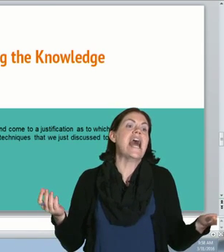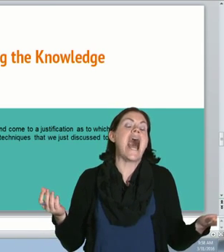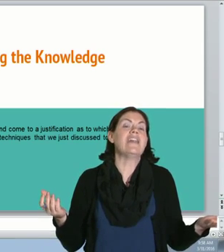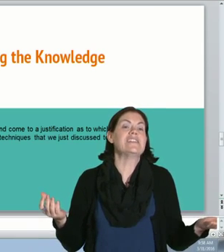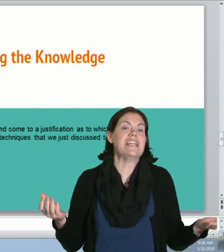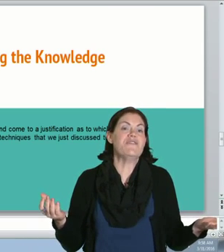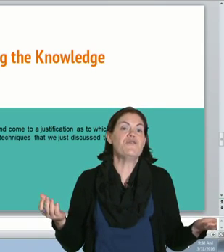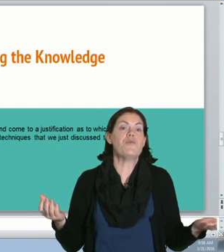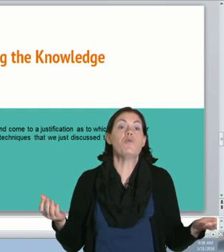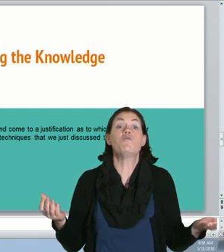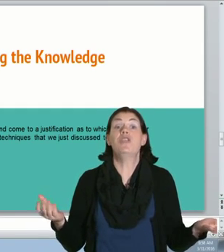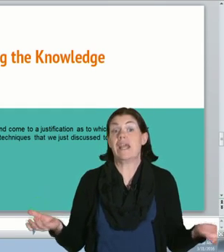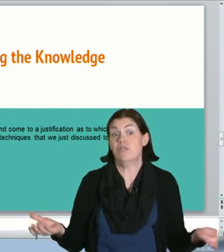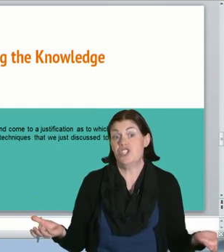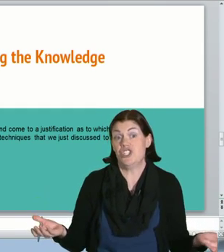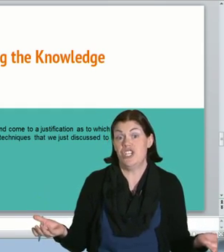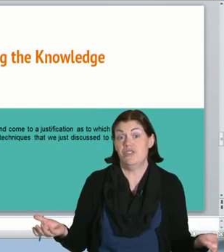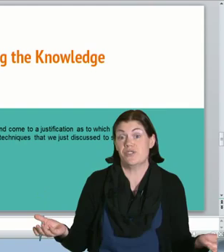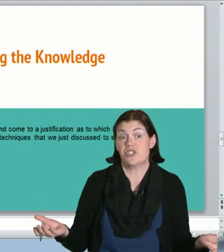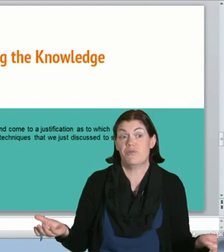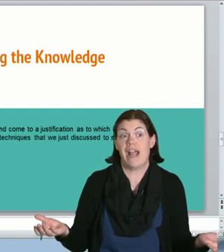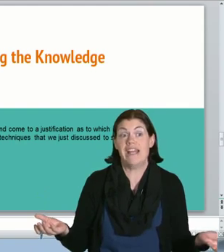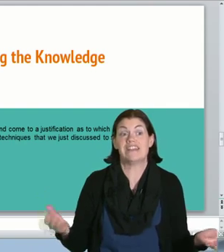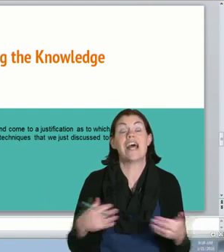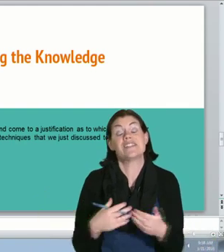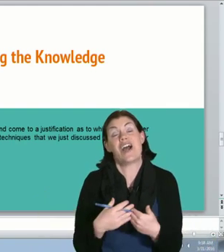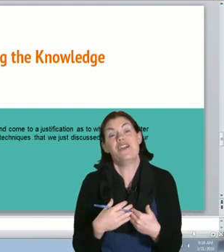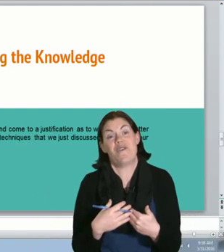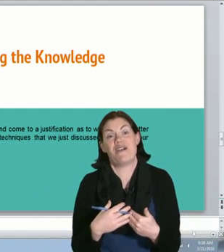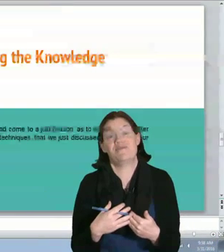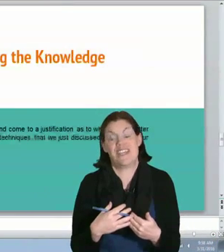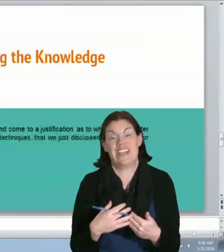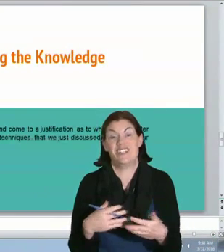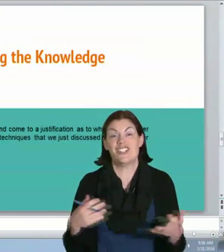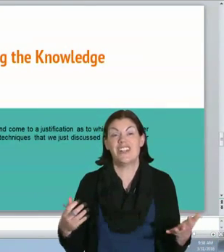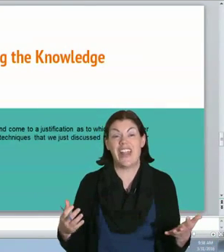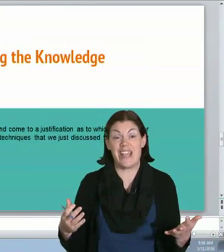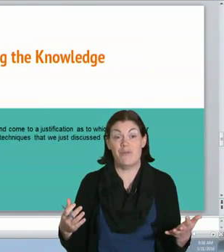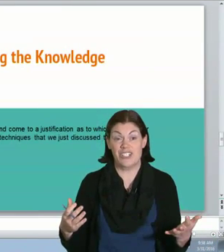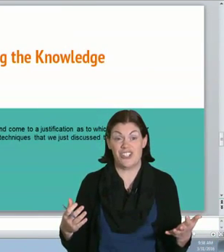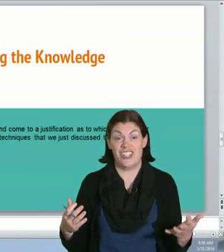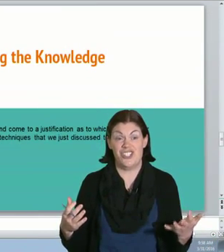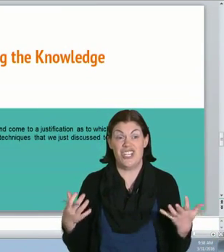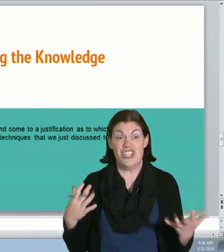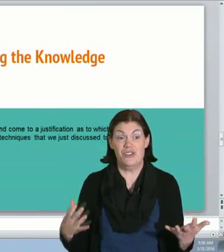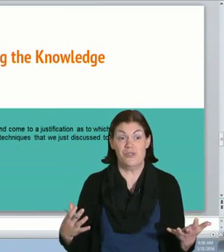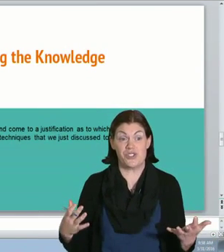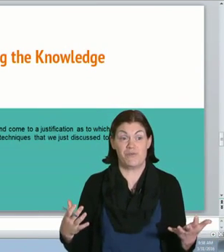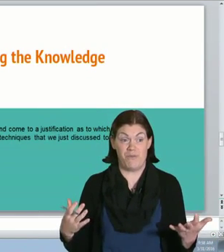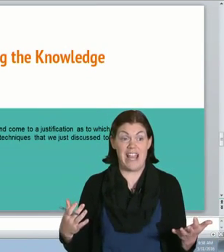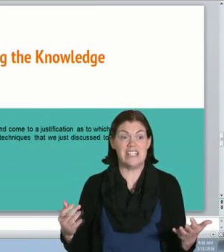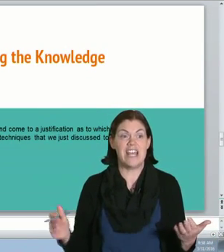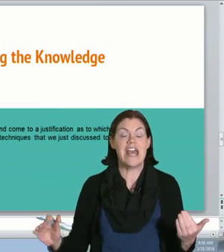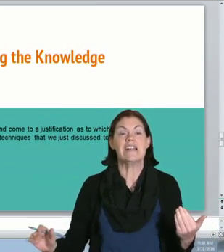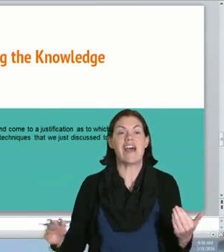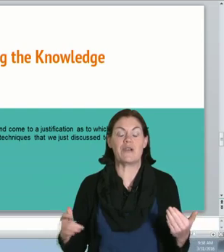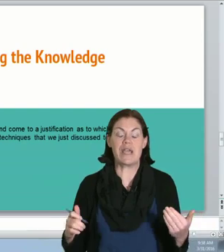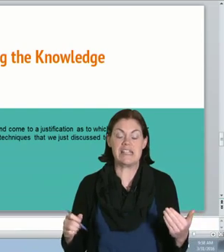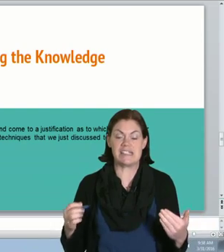just Alex, even from the language that she used, right? That's kind of what I was thinking. Just the language that she used,